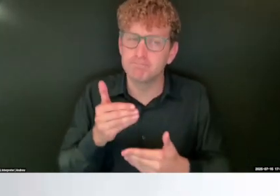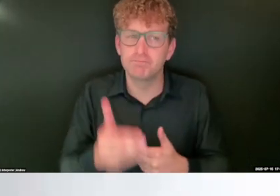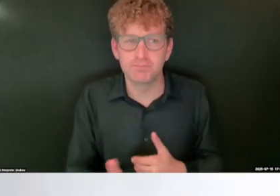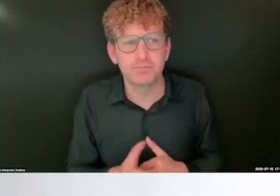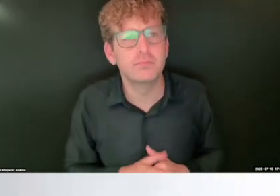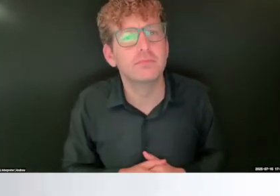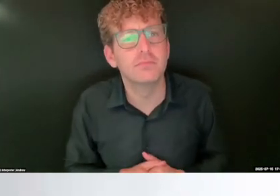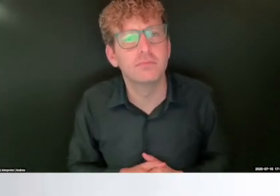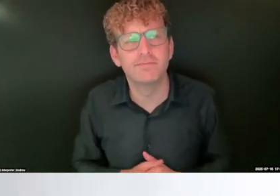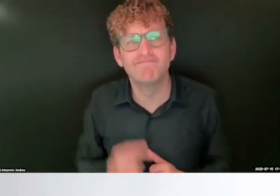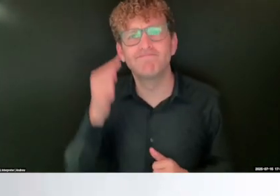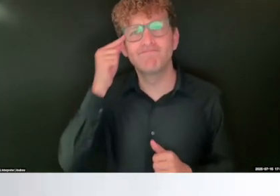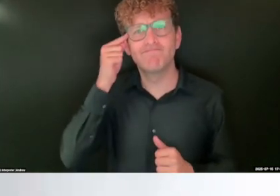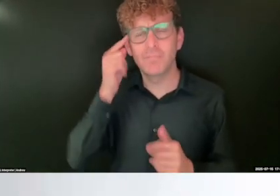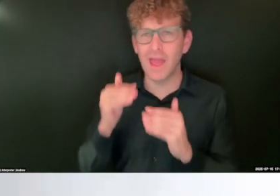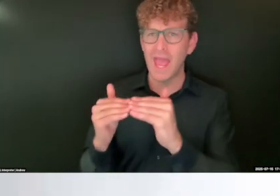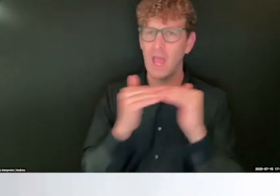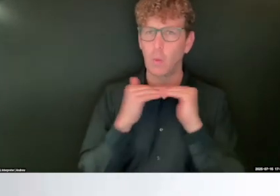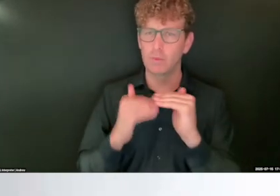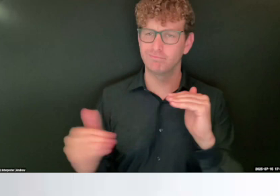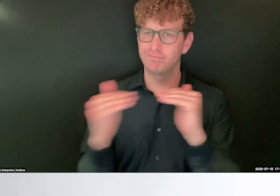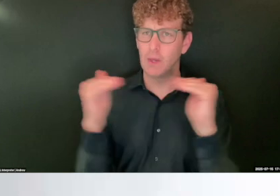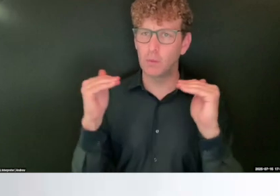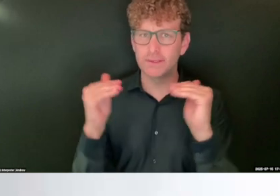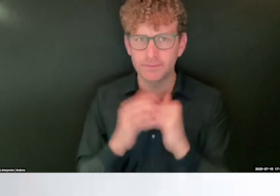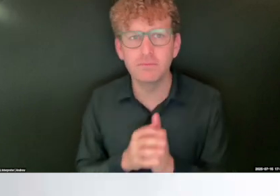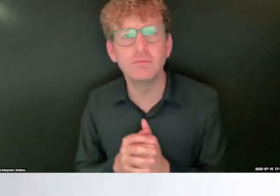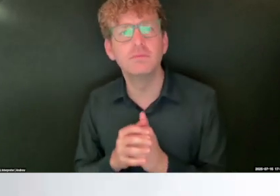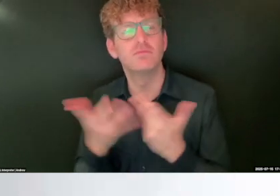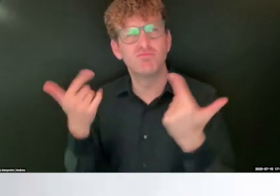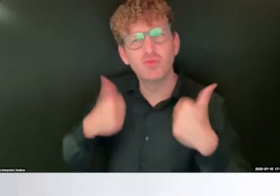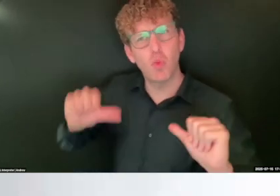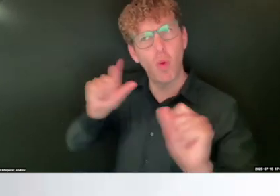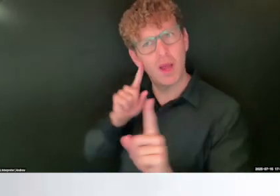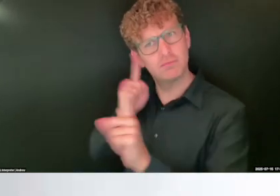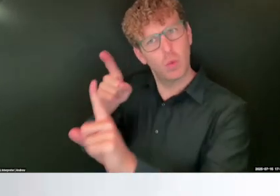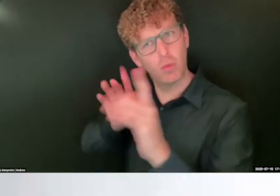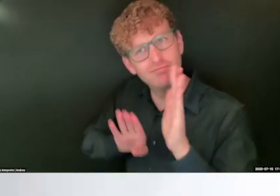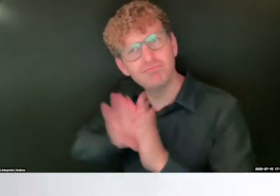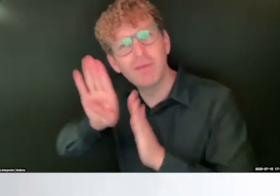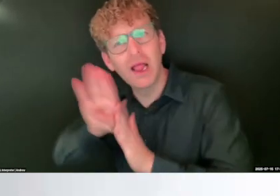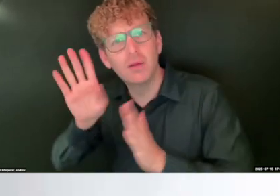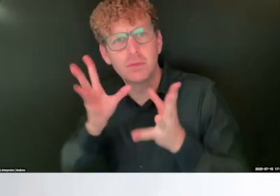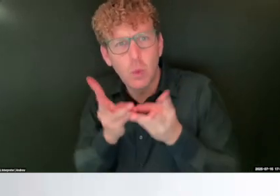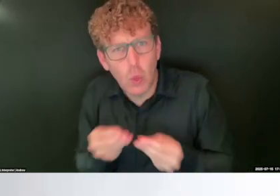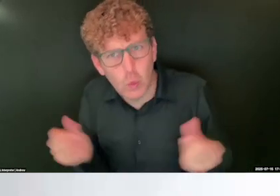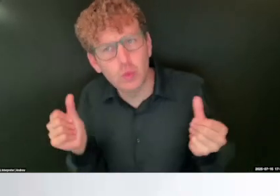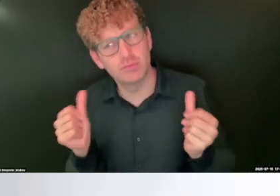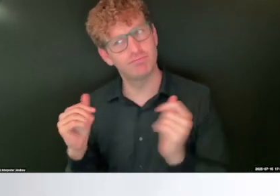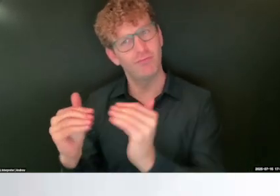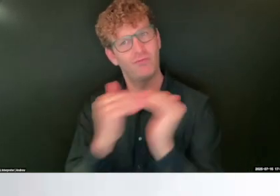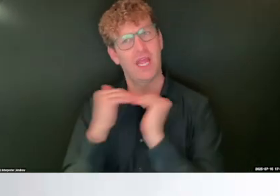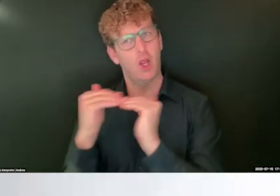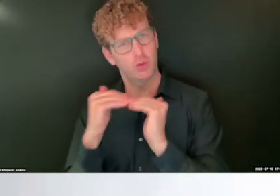Consider equity. We all aim to develop solutions with fairness and equity in mind. People from all